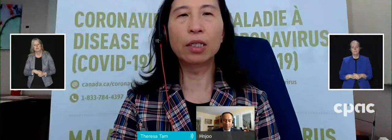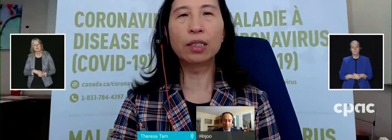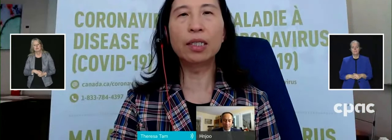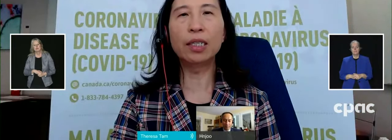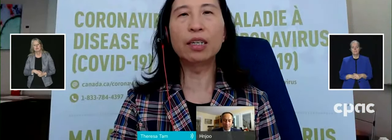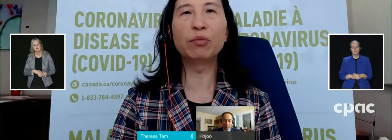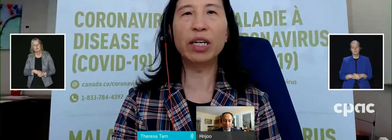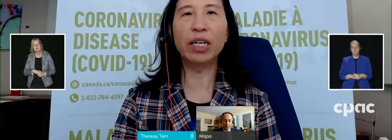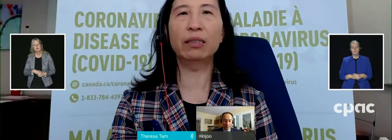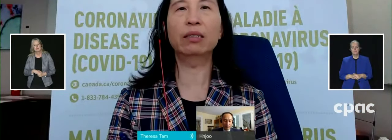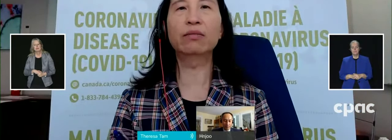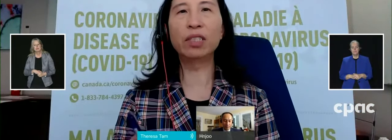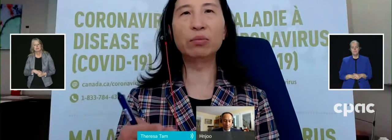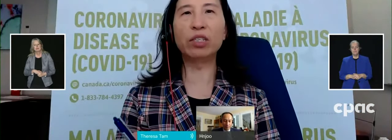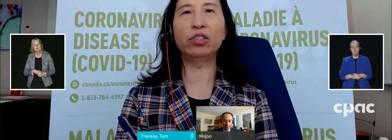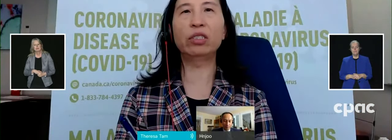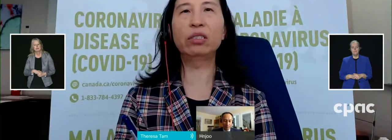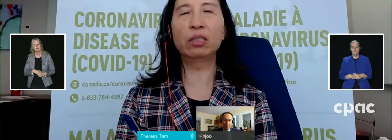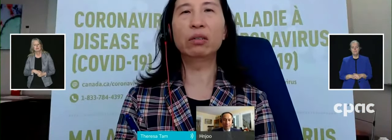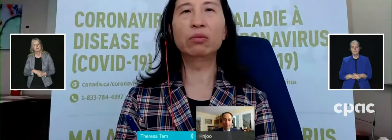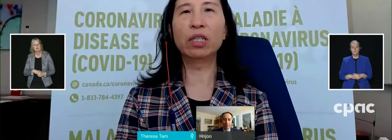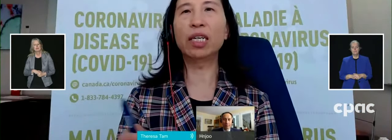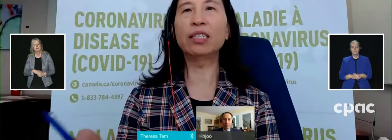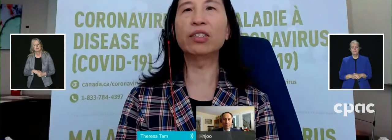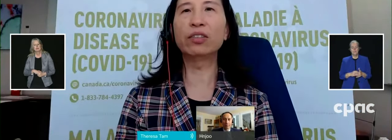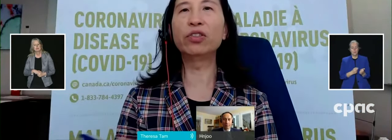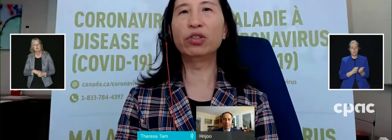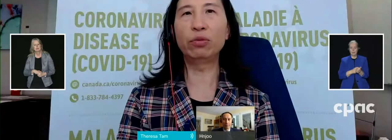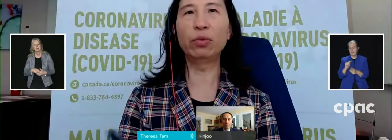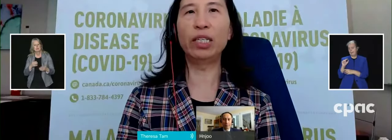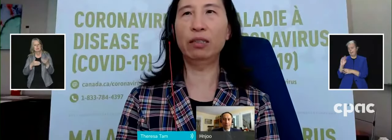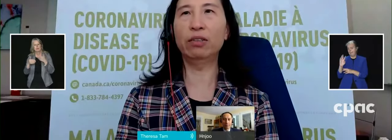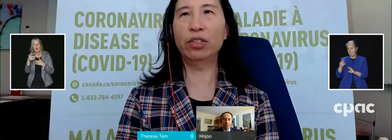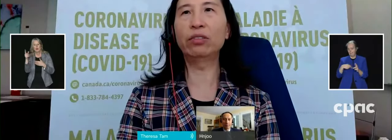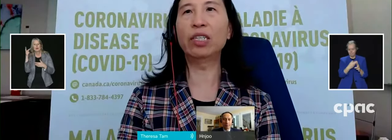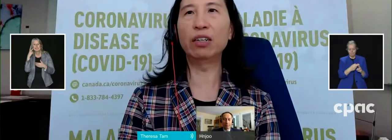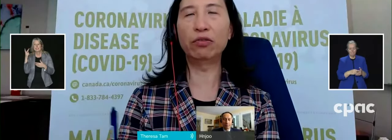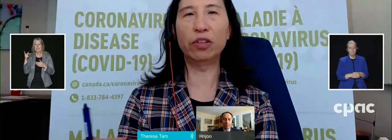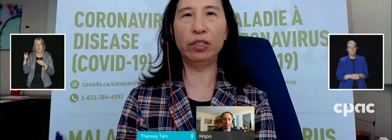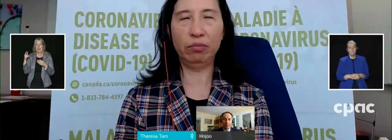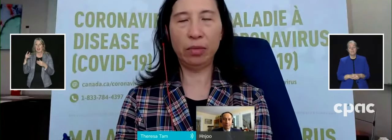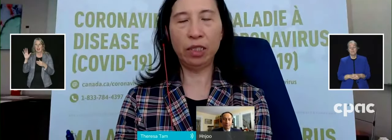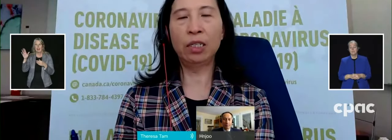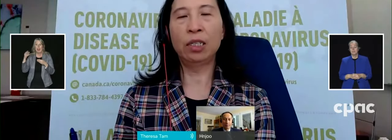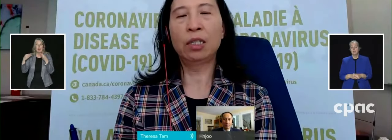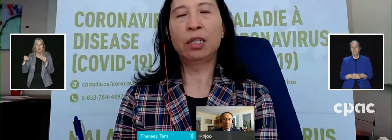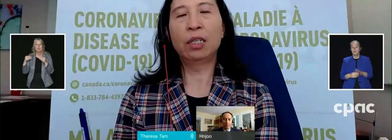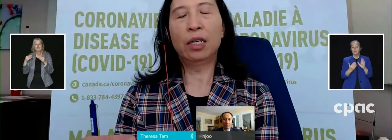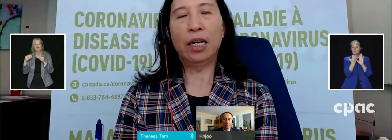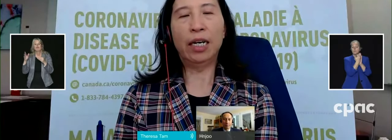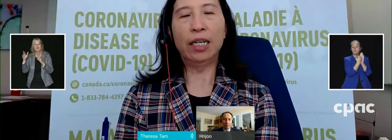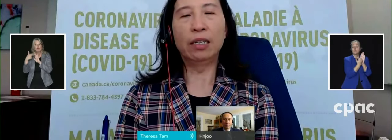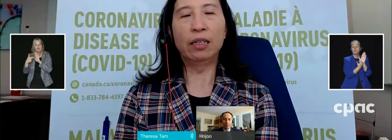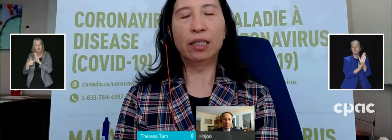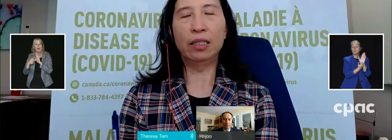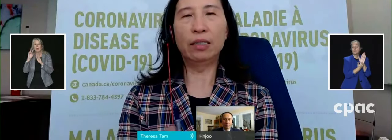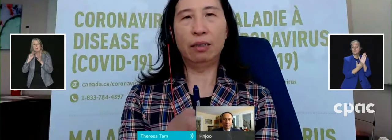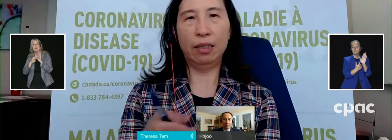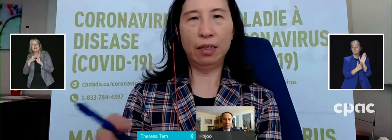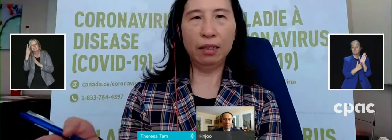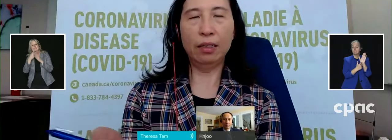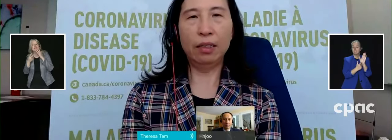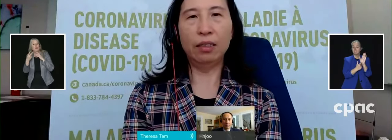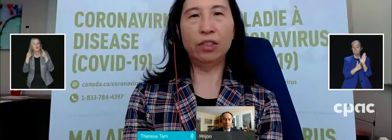you're going to see the impact of these measures within that sort of 2-week or so time frame. And this